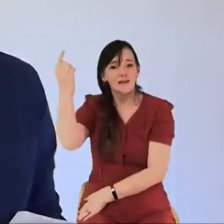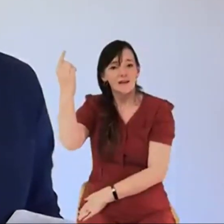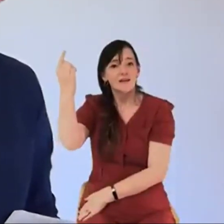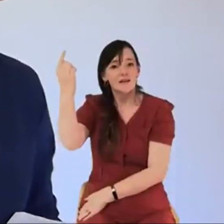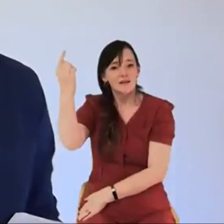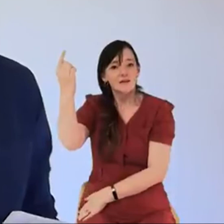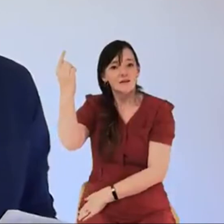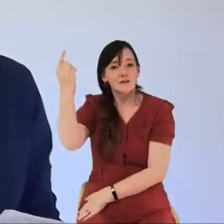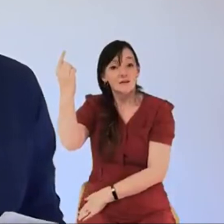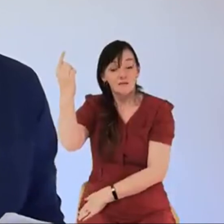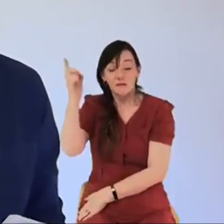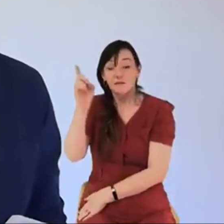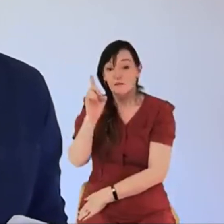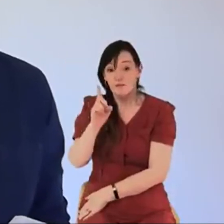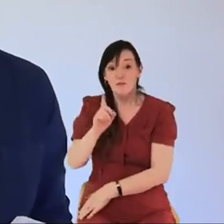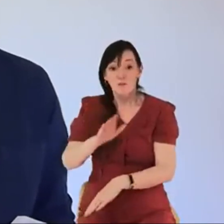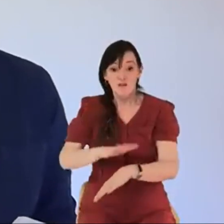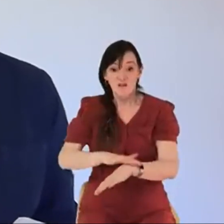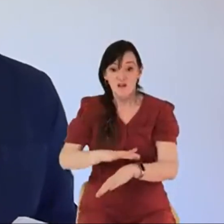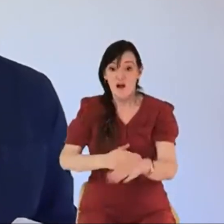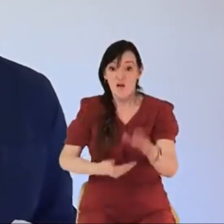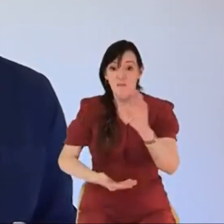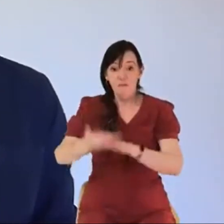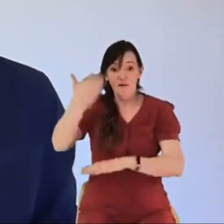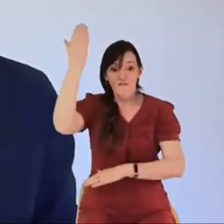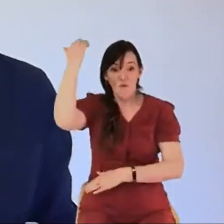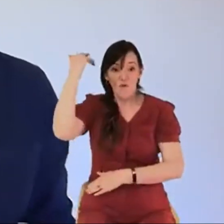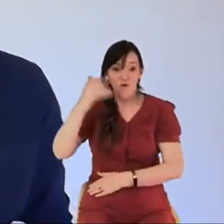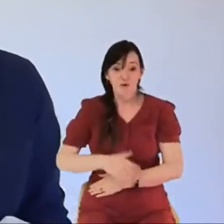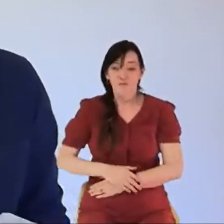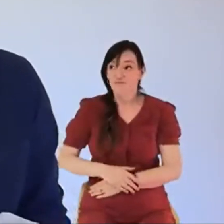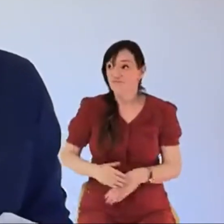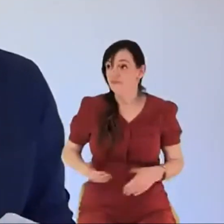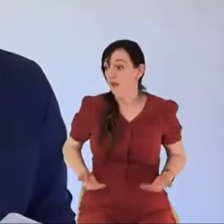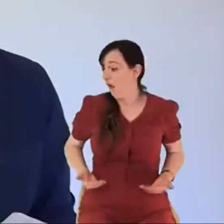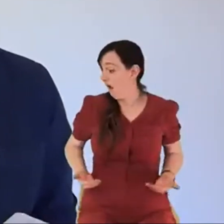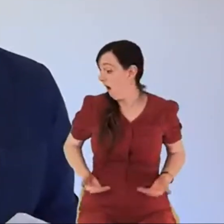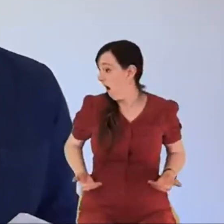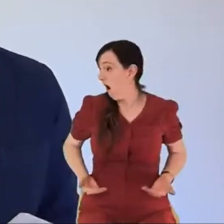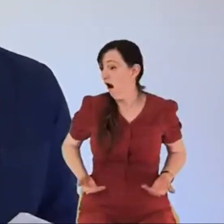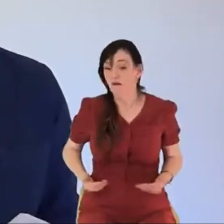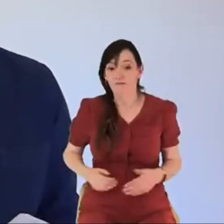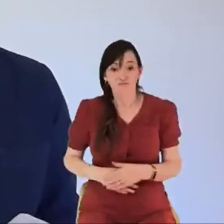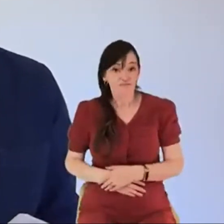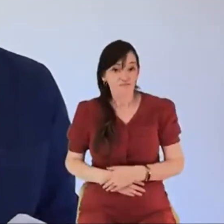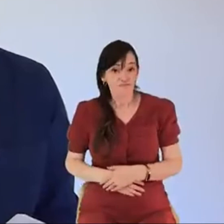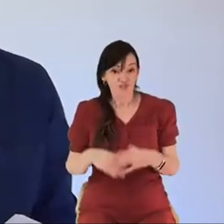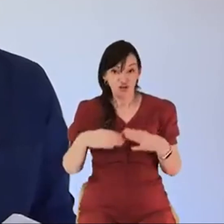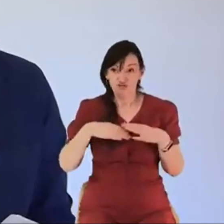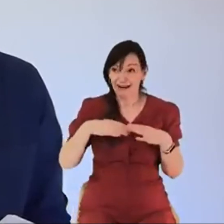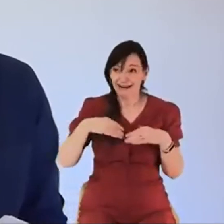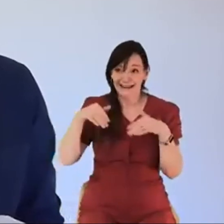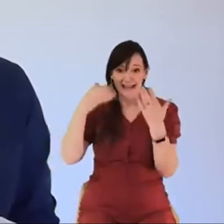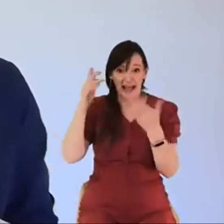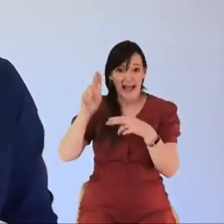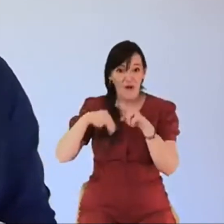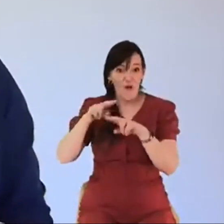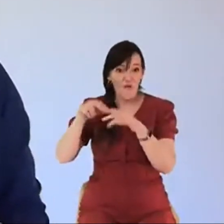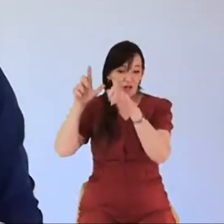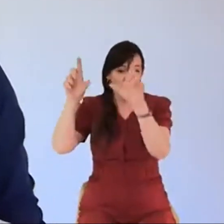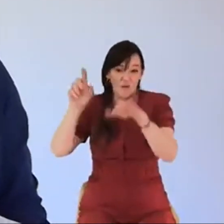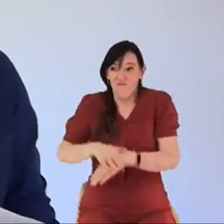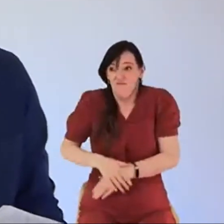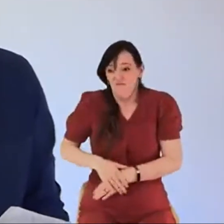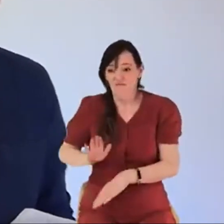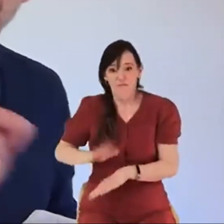there was a time when you didn't care about being ready for the day of the lord but the very fact